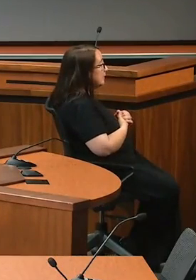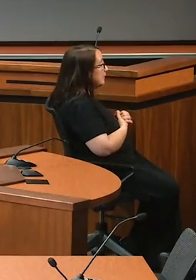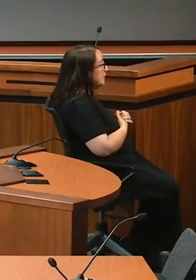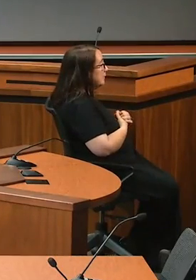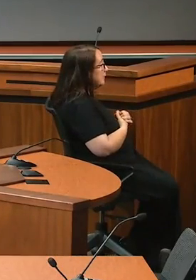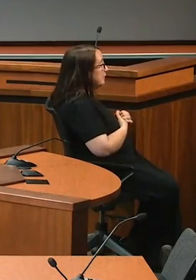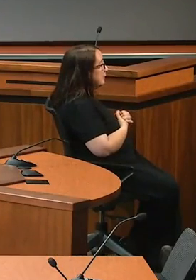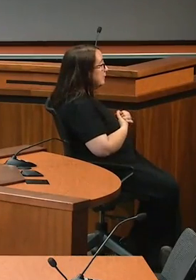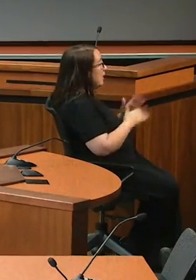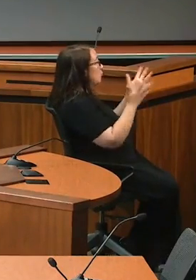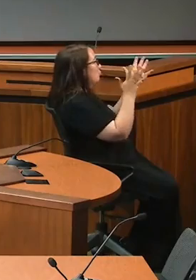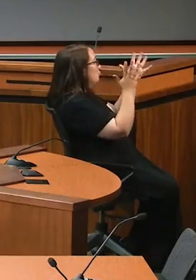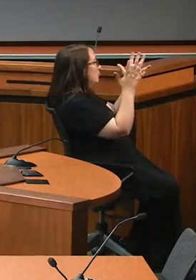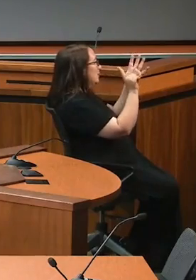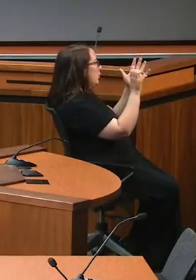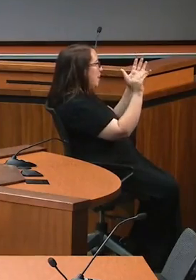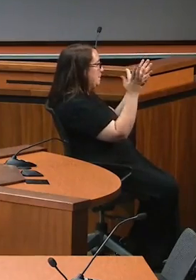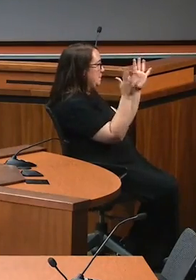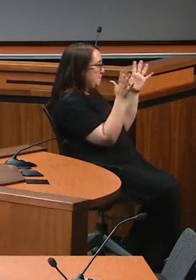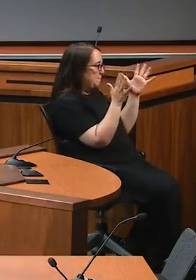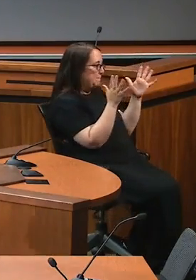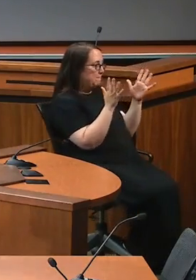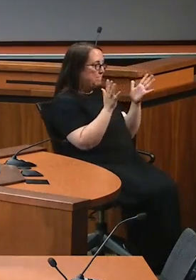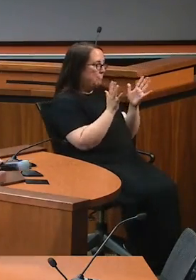All right, if we can give a round Thank of you. applause to Tom and his team.